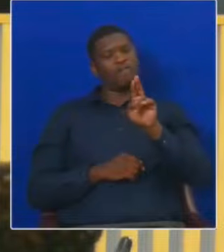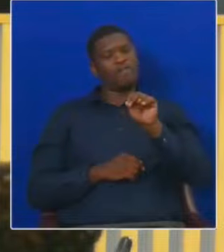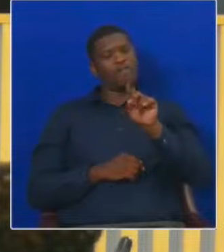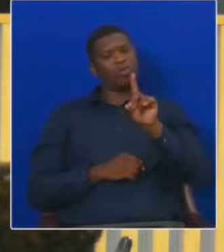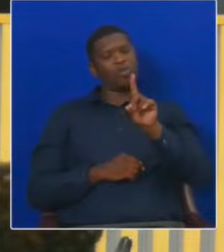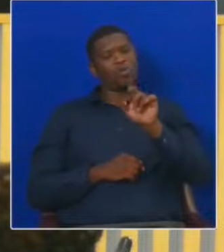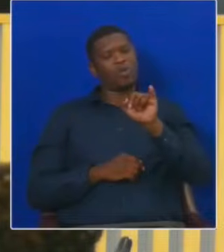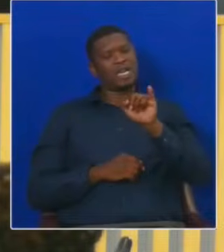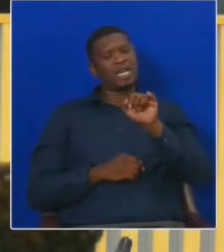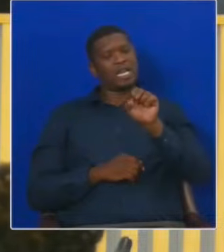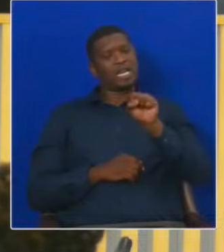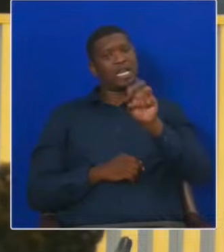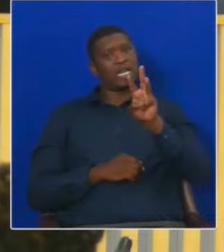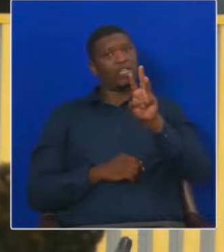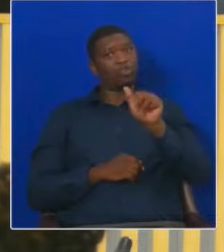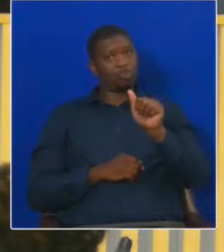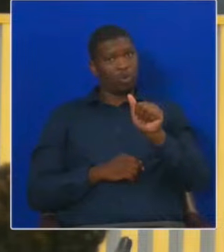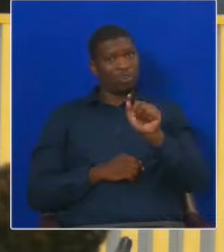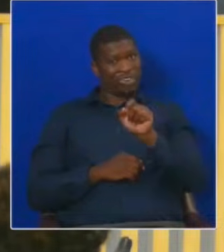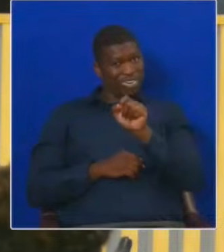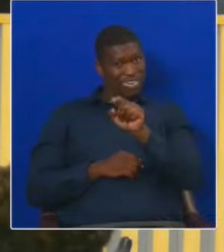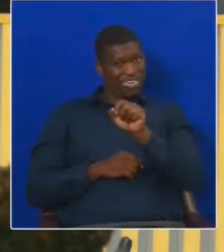of Katiso Molefe.